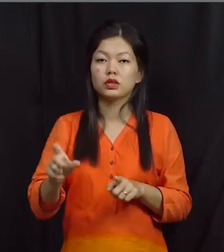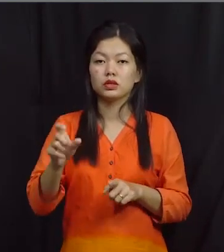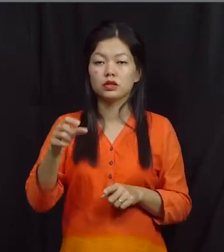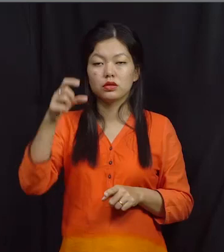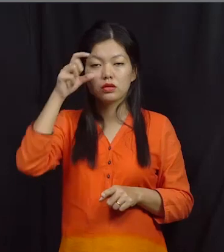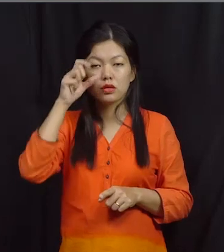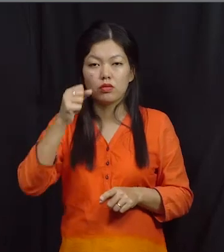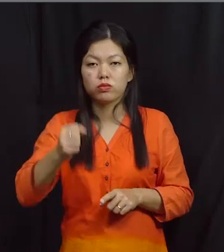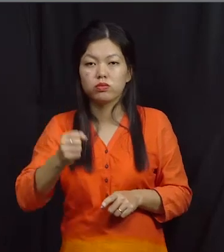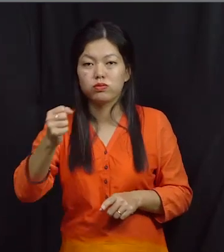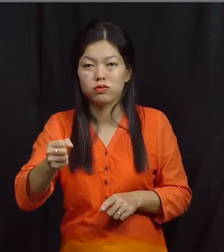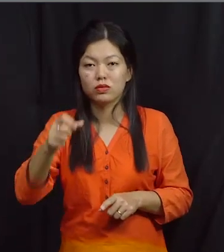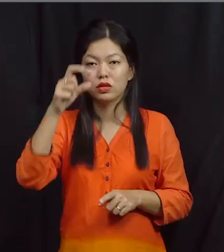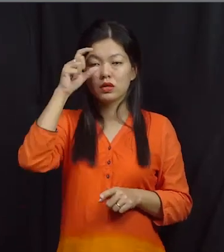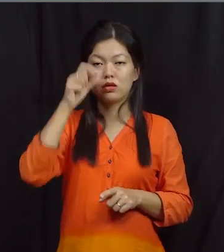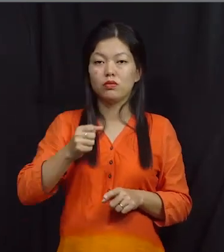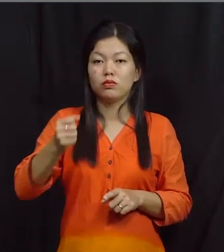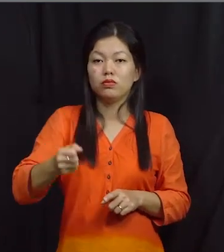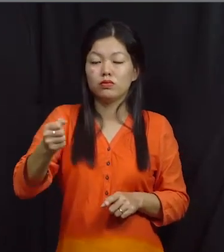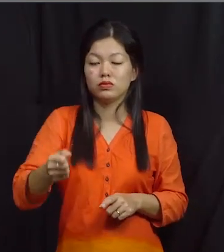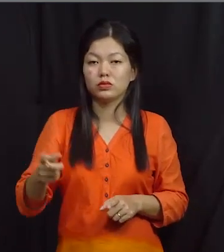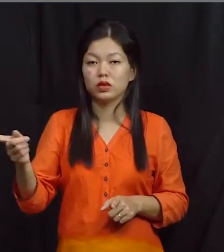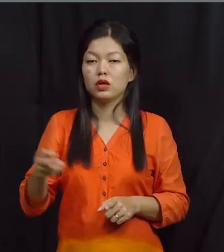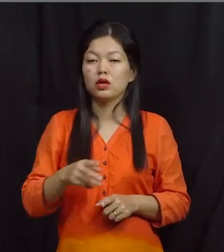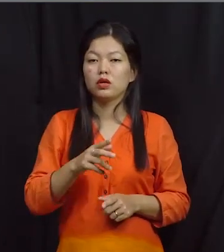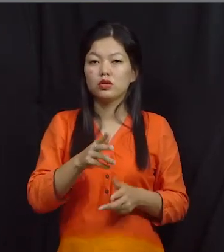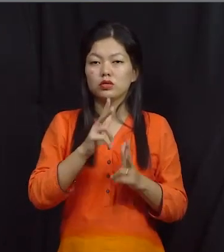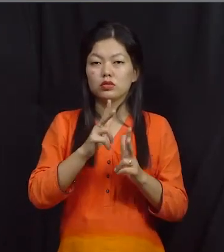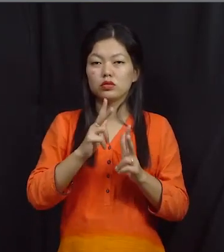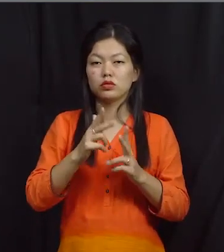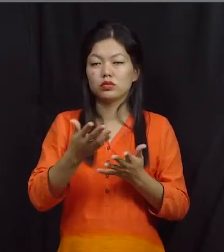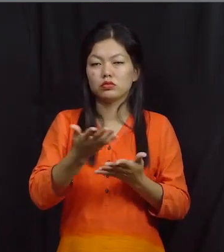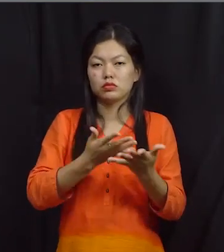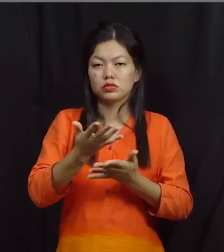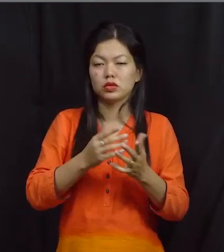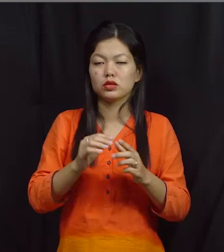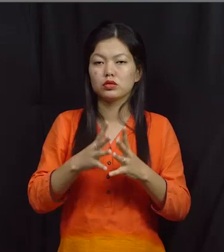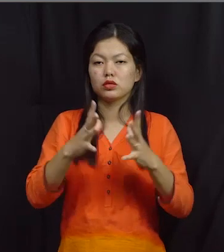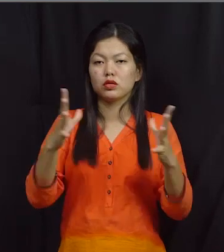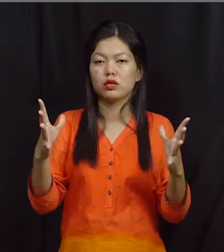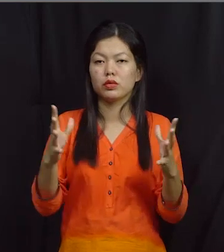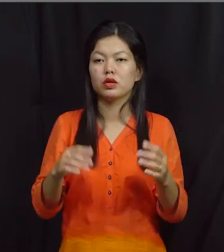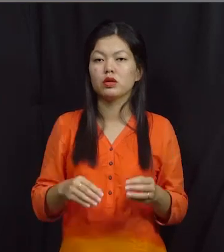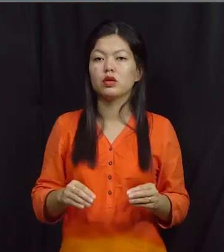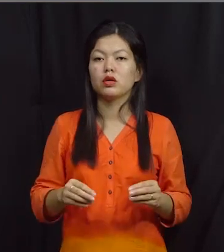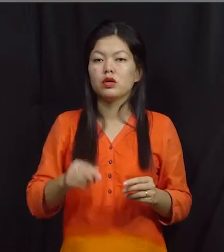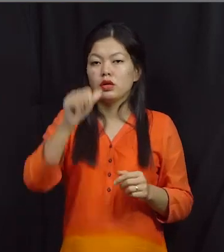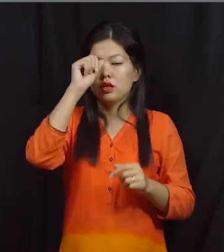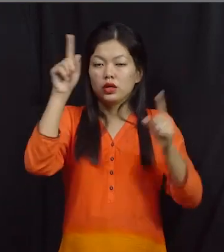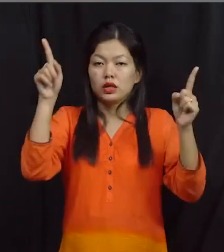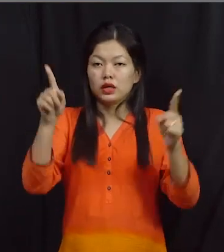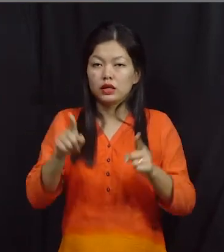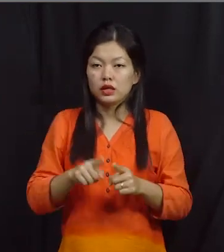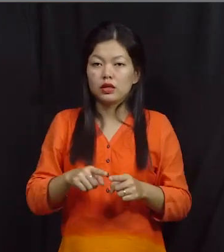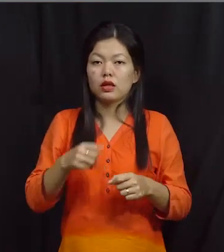becoming skilled or becoming an expert in a certain field, we must contribute to the progress of India. That's what